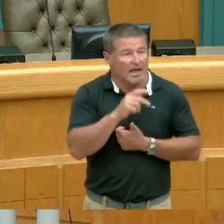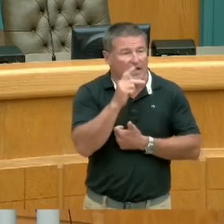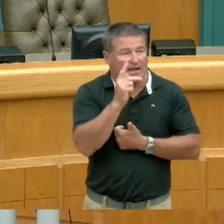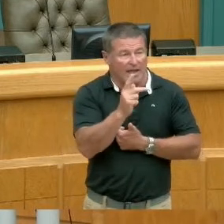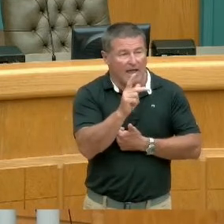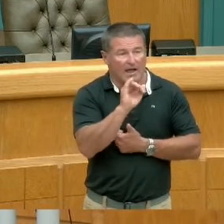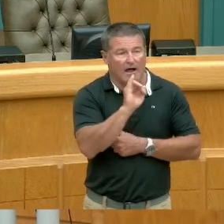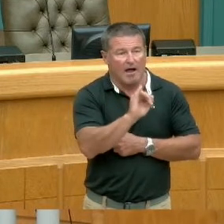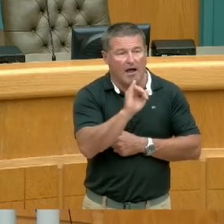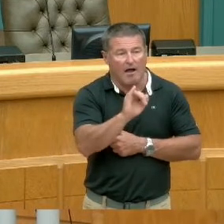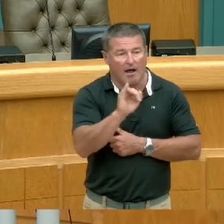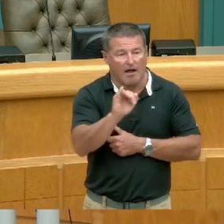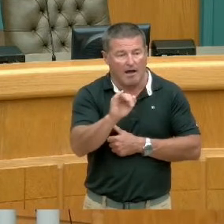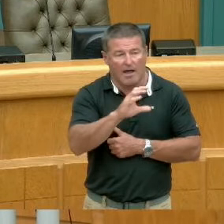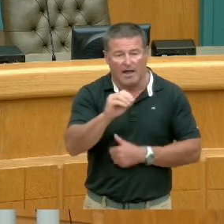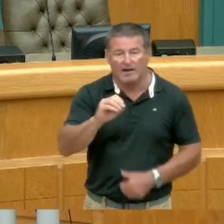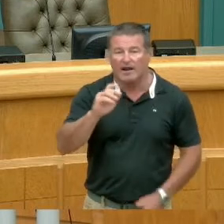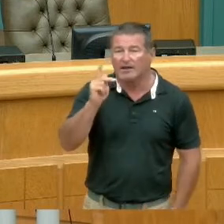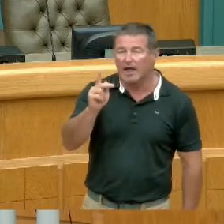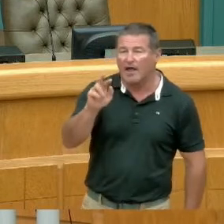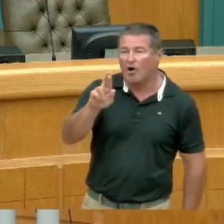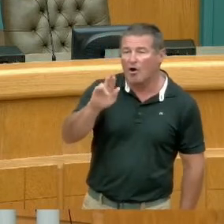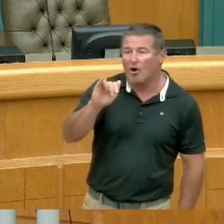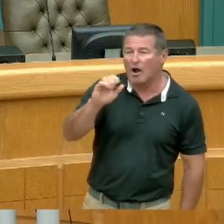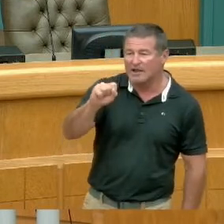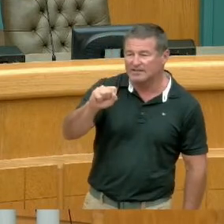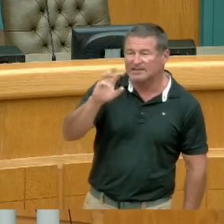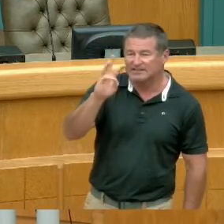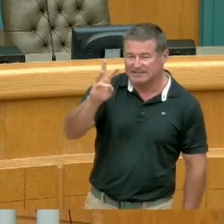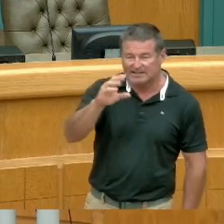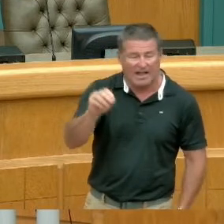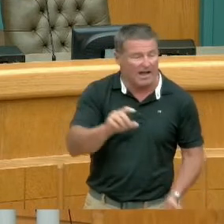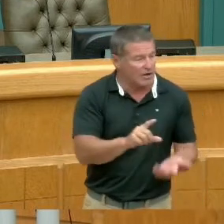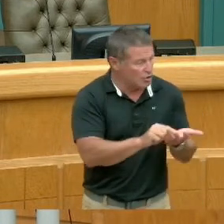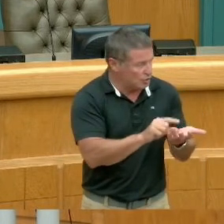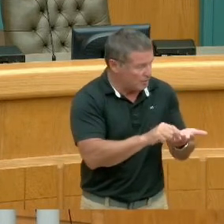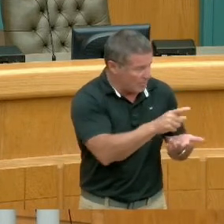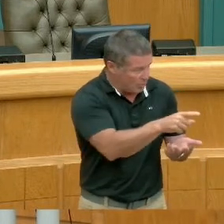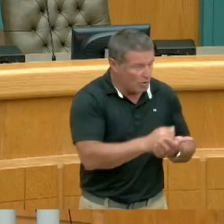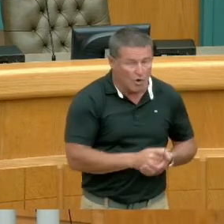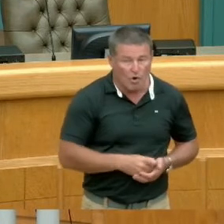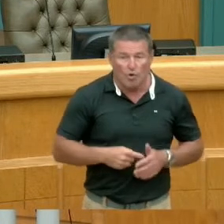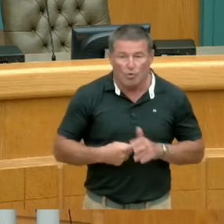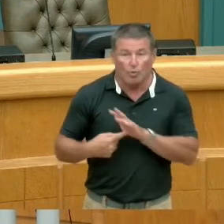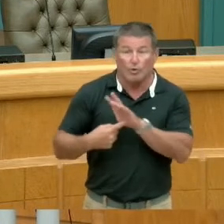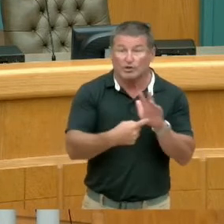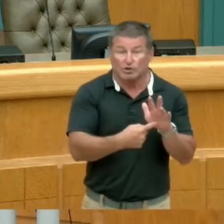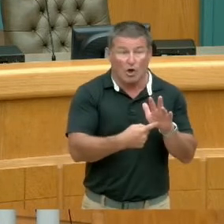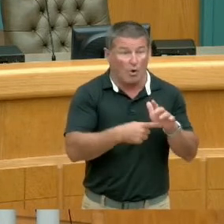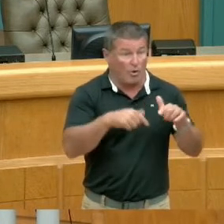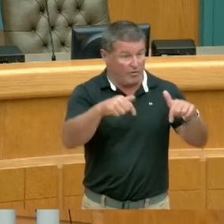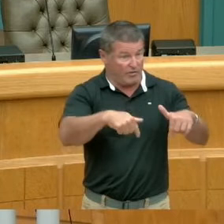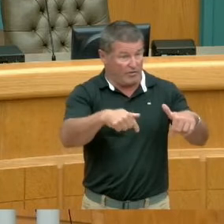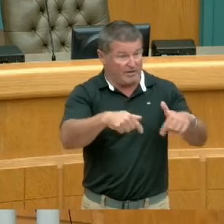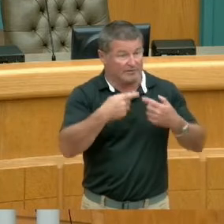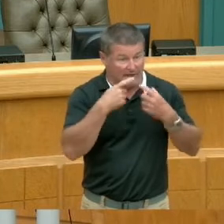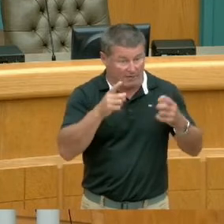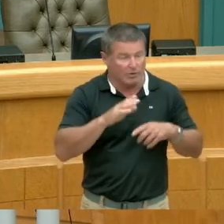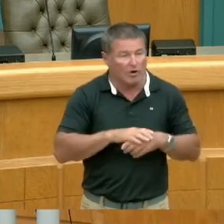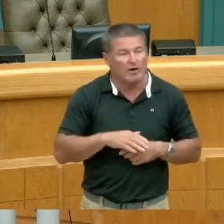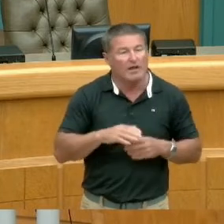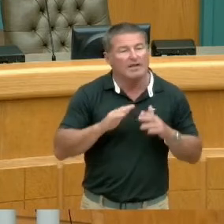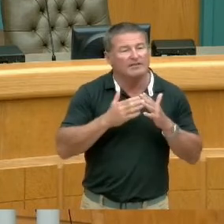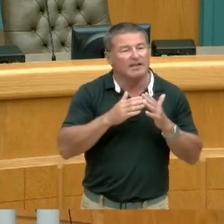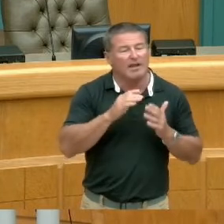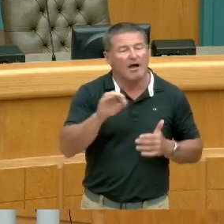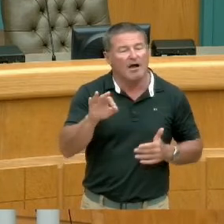and the Caller Times cover it for the community. We show it on our Facebook page, the City of Corpus Christi does. We